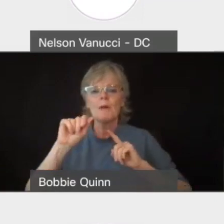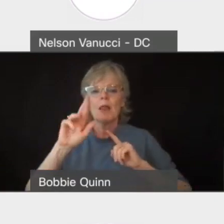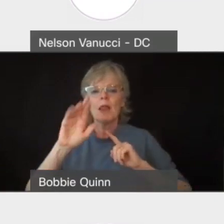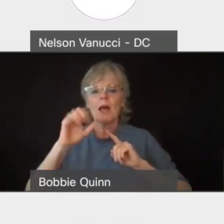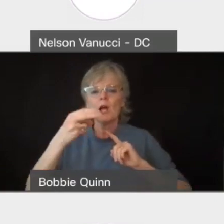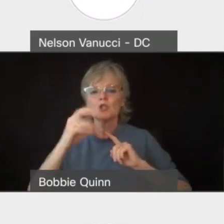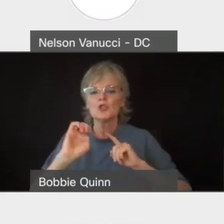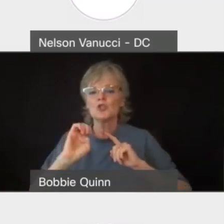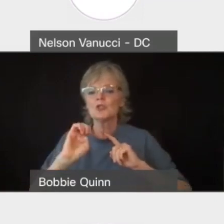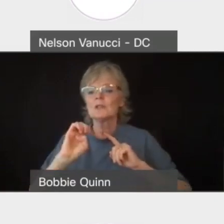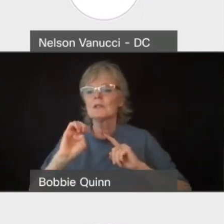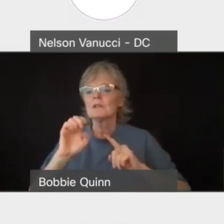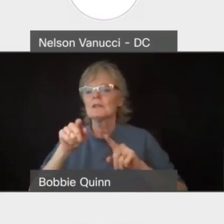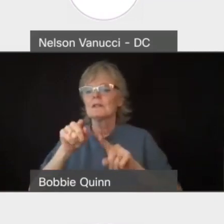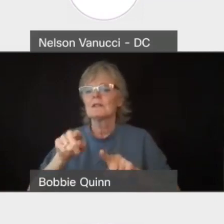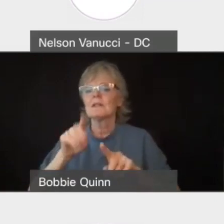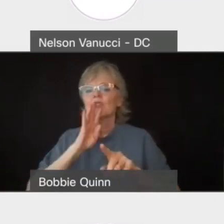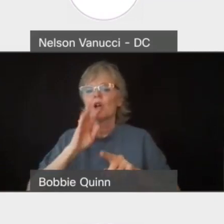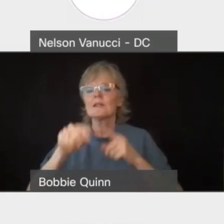that video.